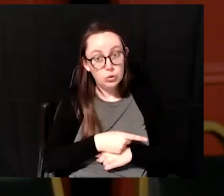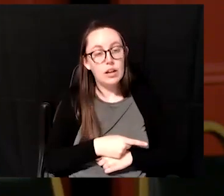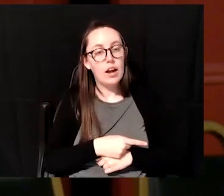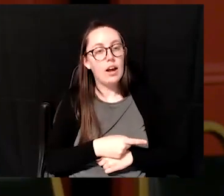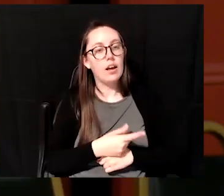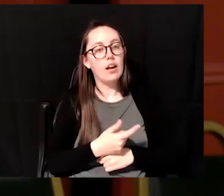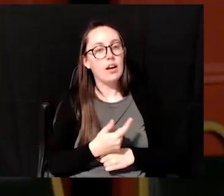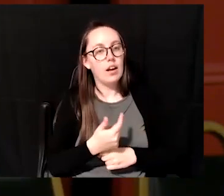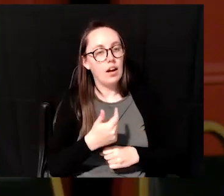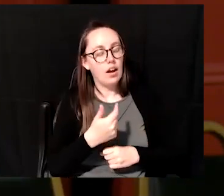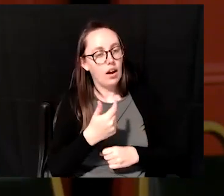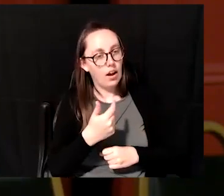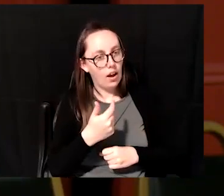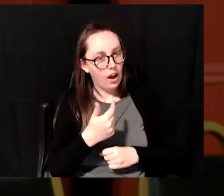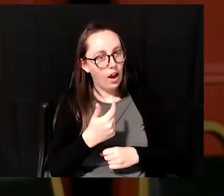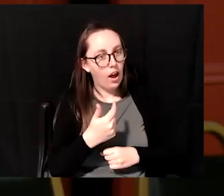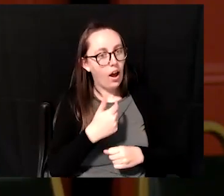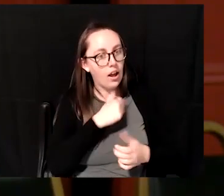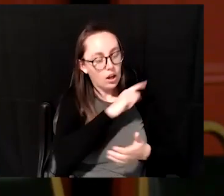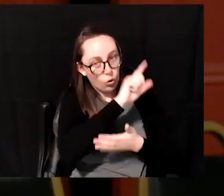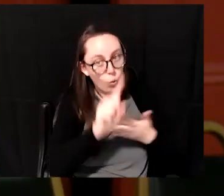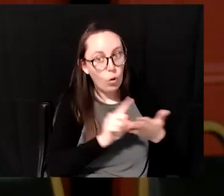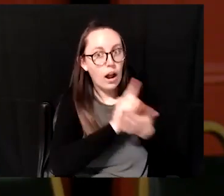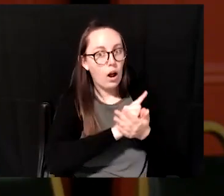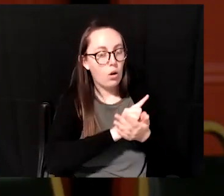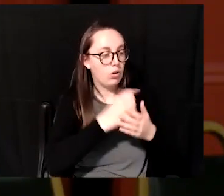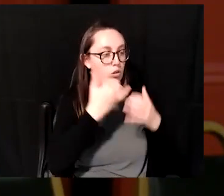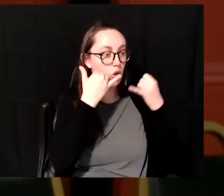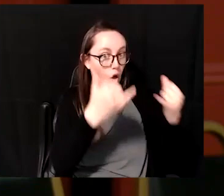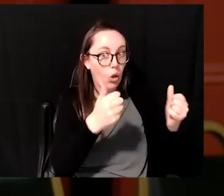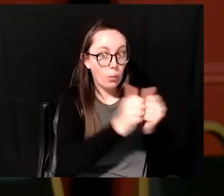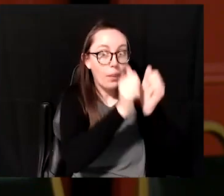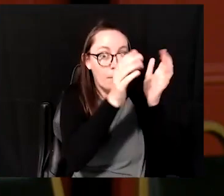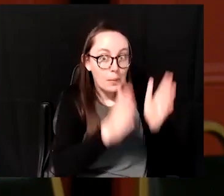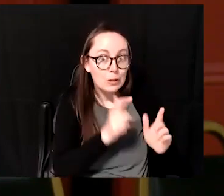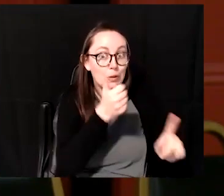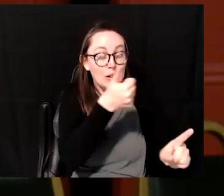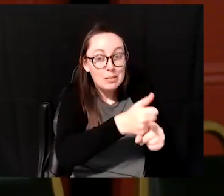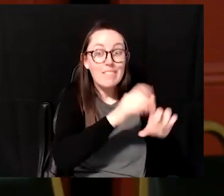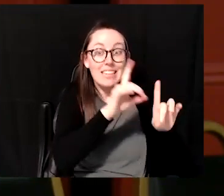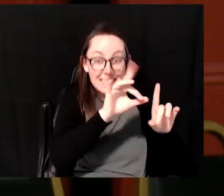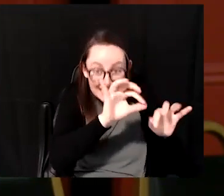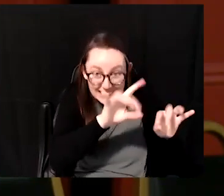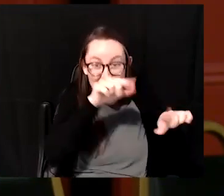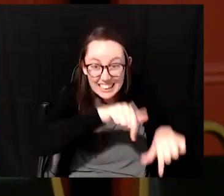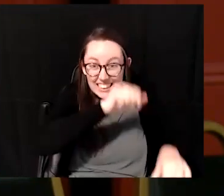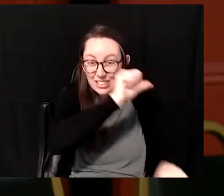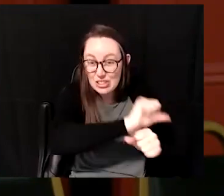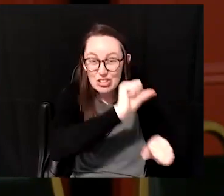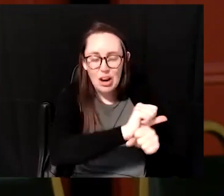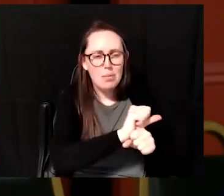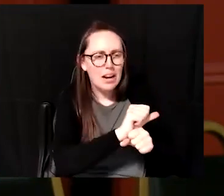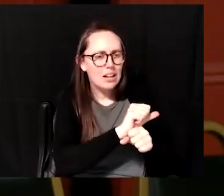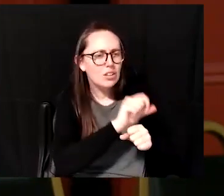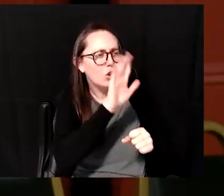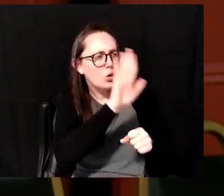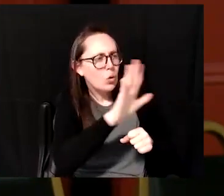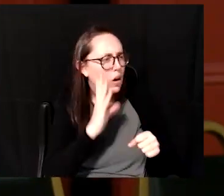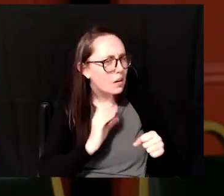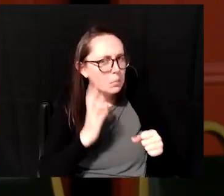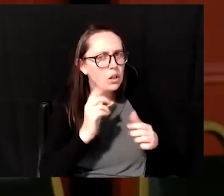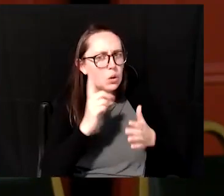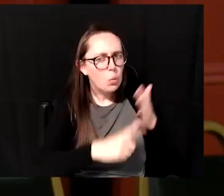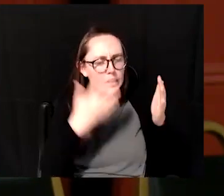a neighboring town to learn more about what their experience was and what it's like to possibly have somebody who could be working in our town